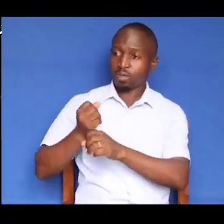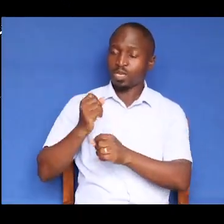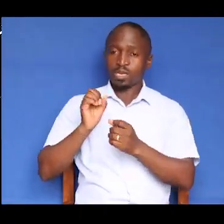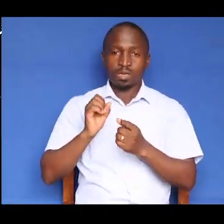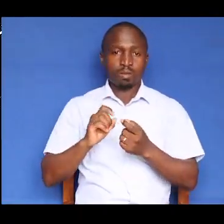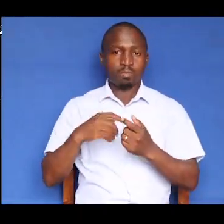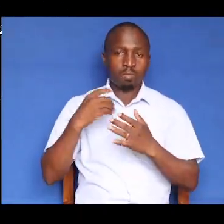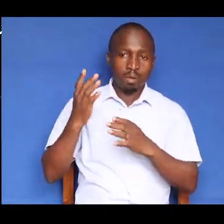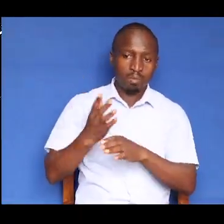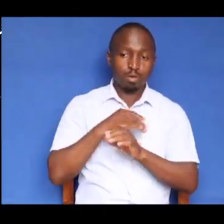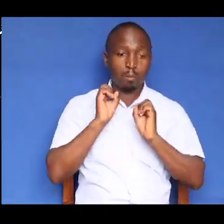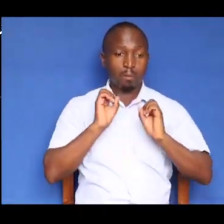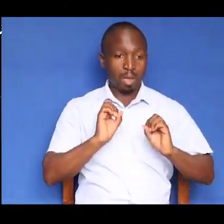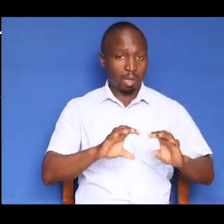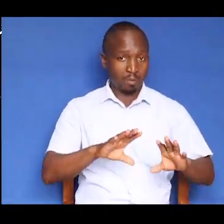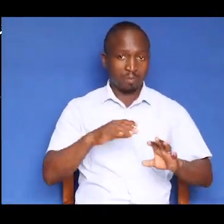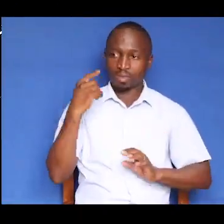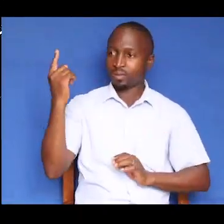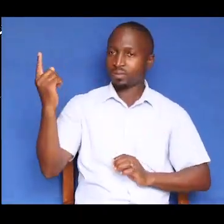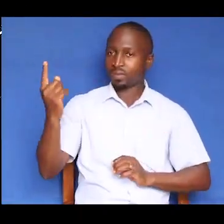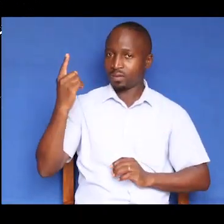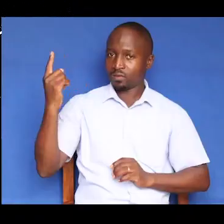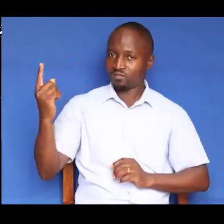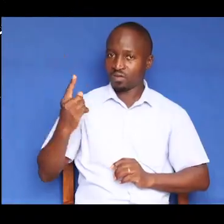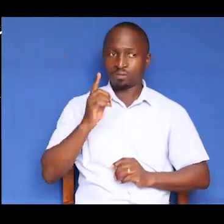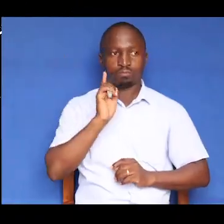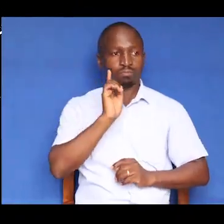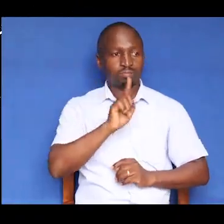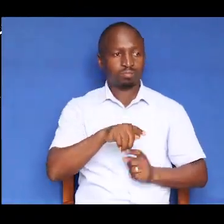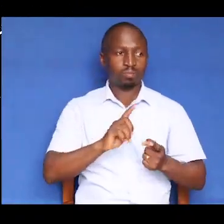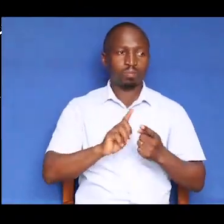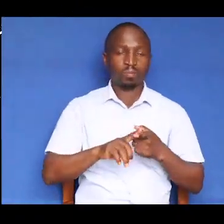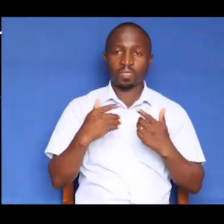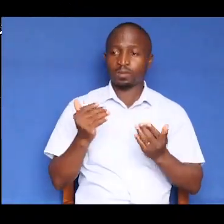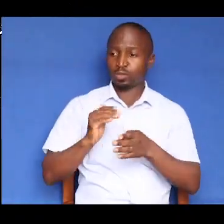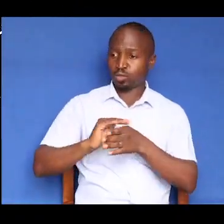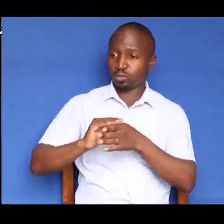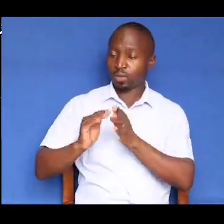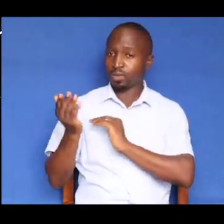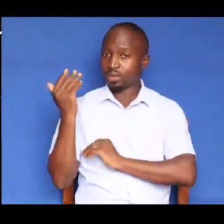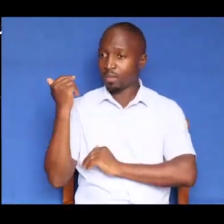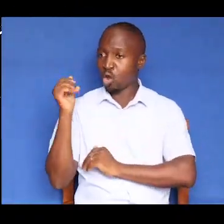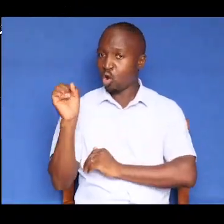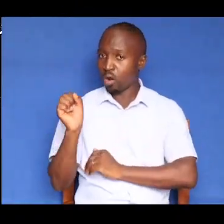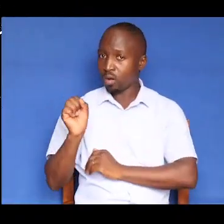the new national income figure, will be, you have to take the old one,